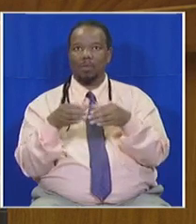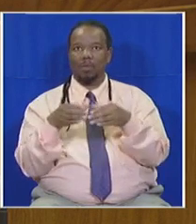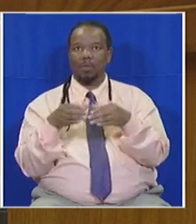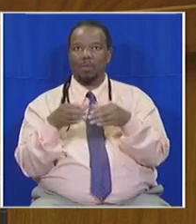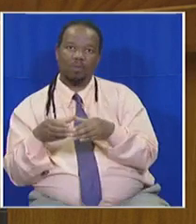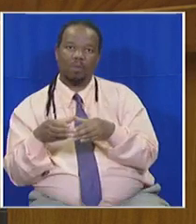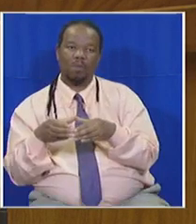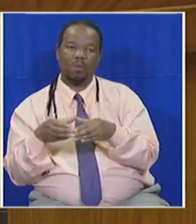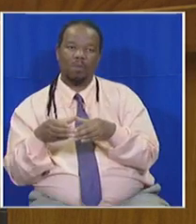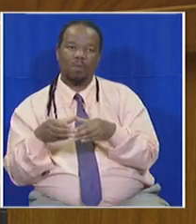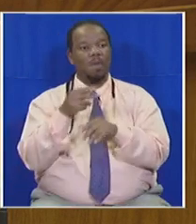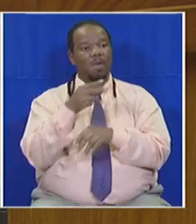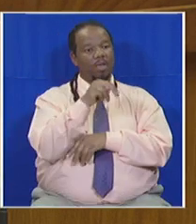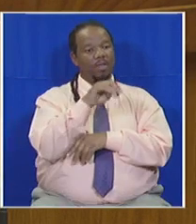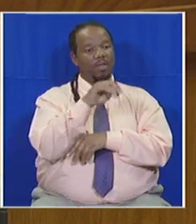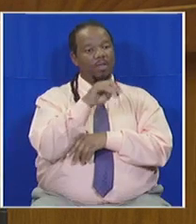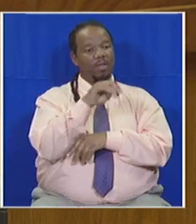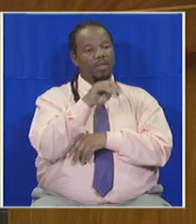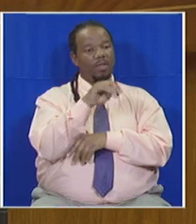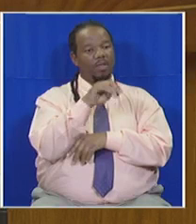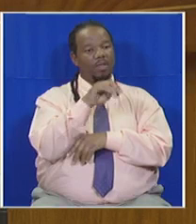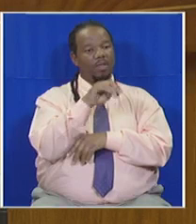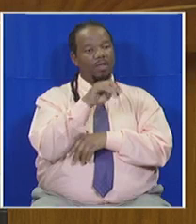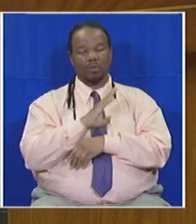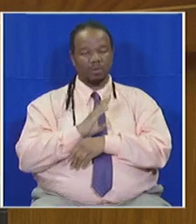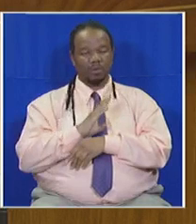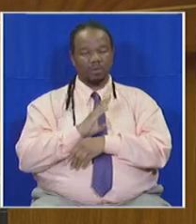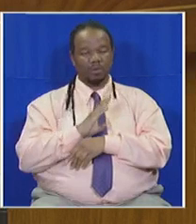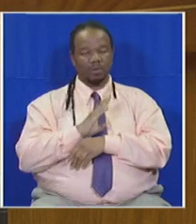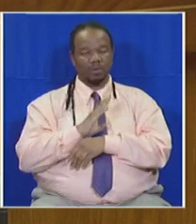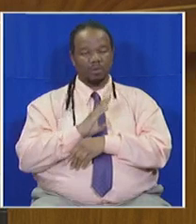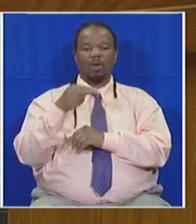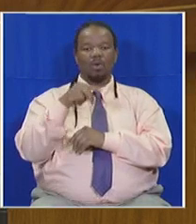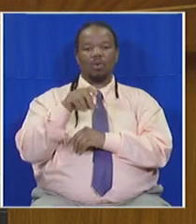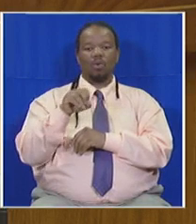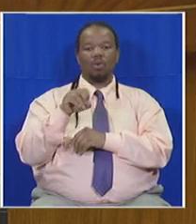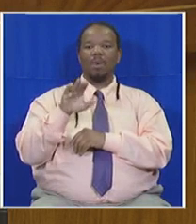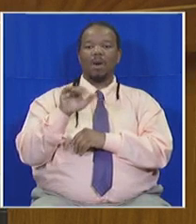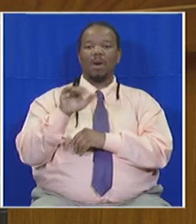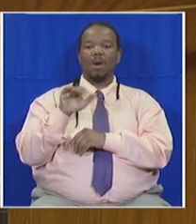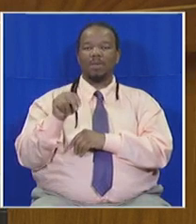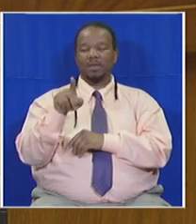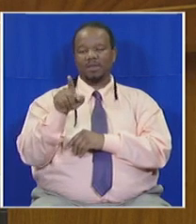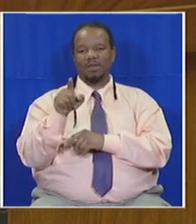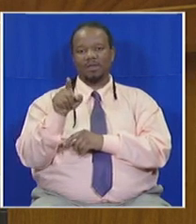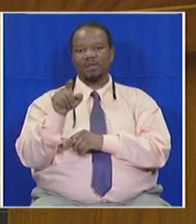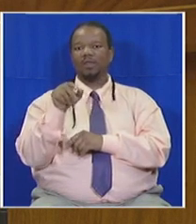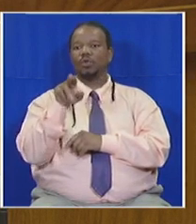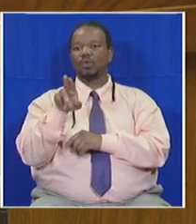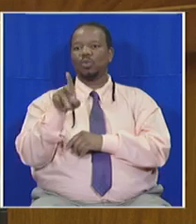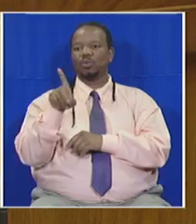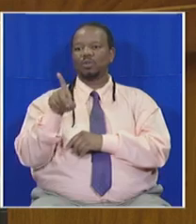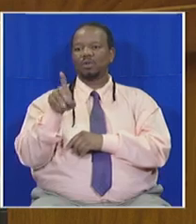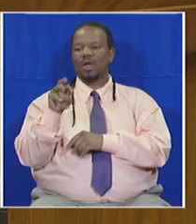MMC for health. Mr. Bobani, as we all know, is a UDM councillor.